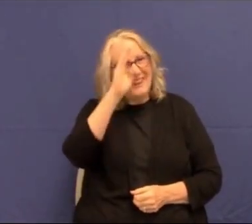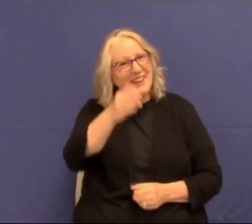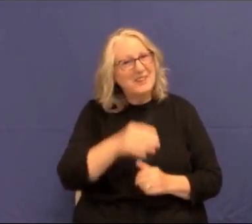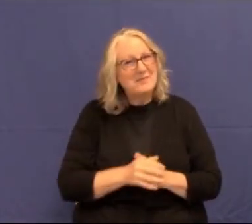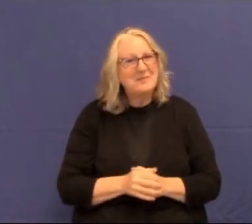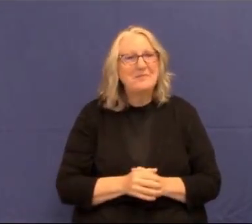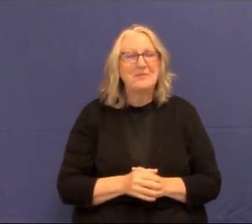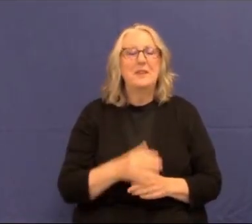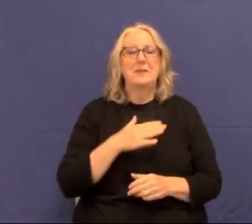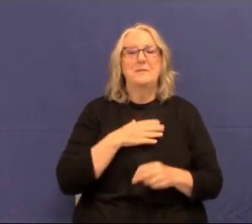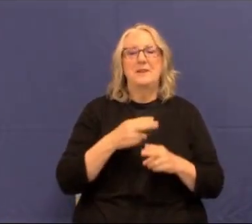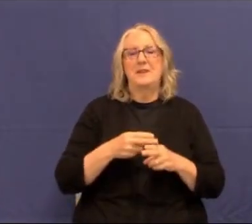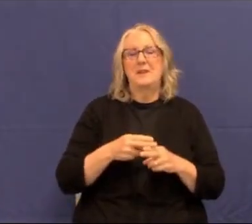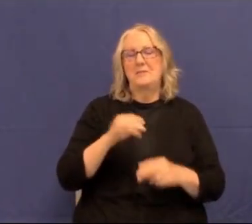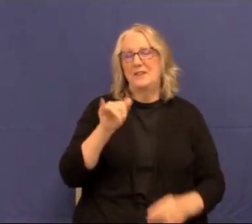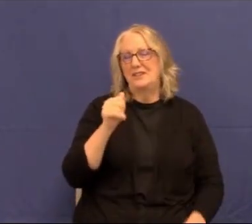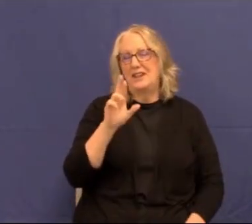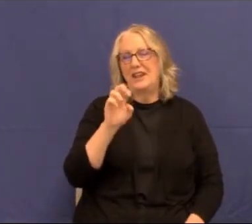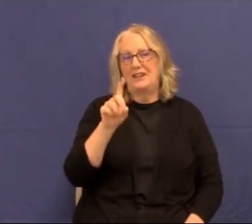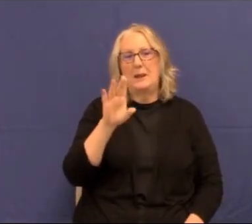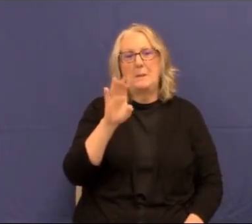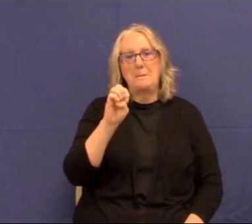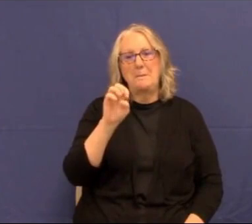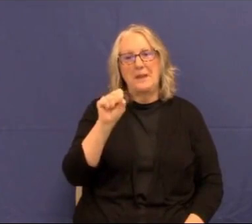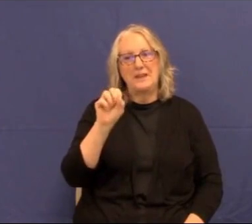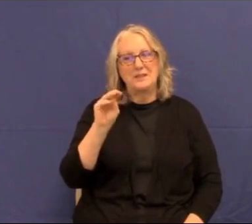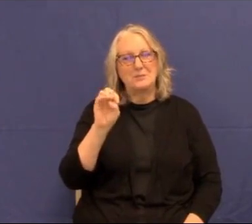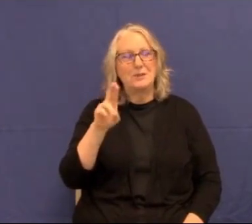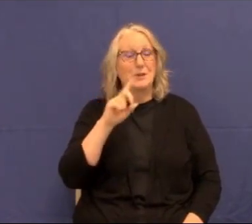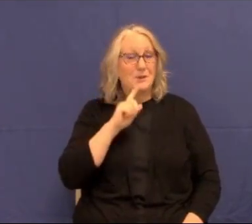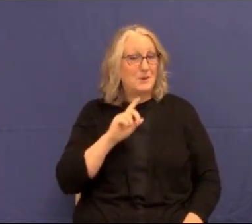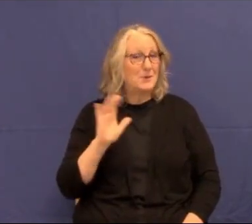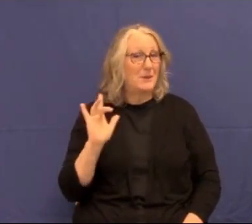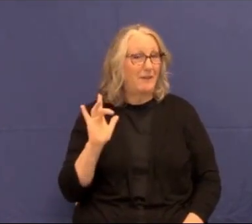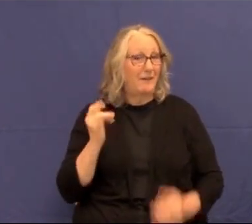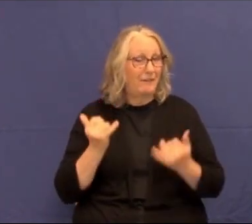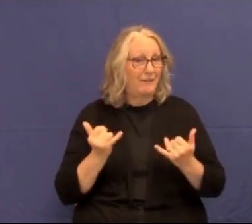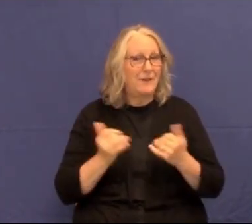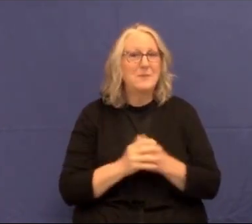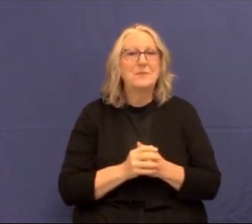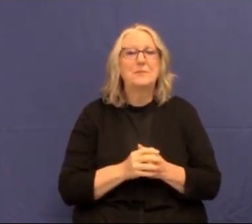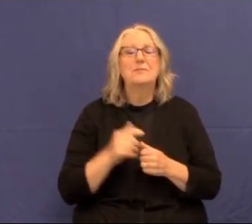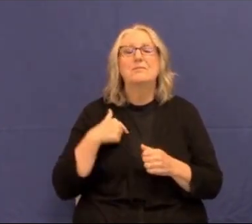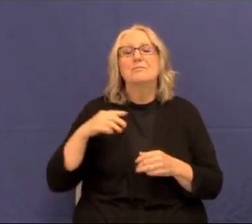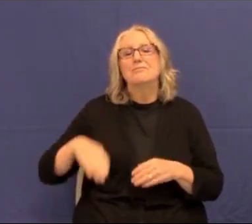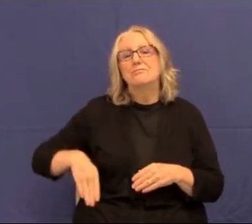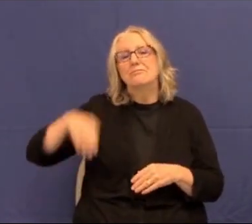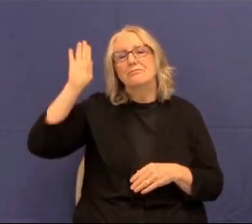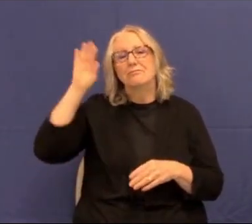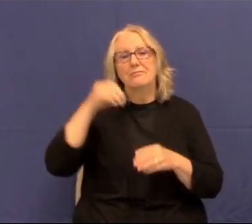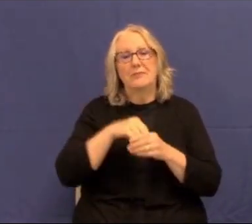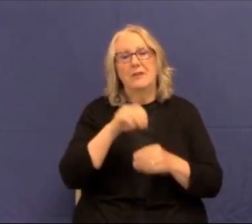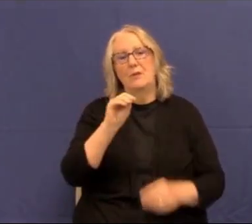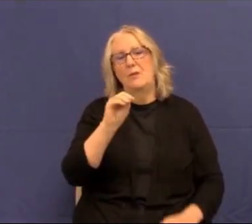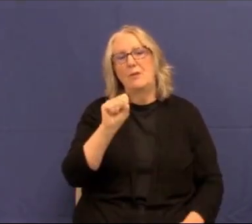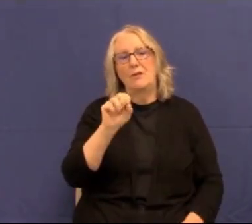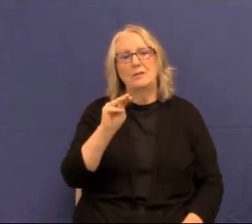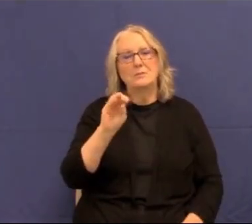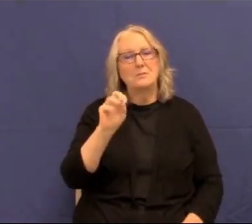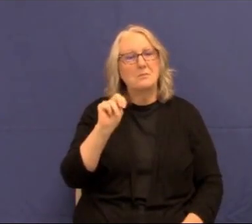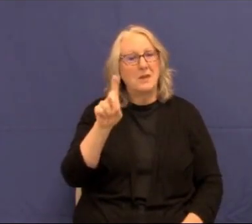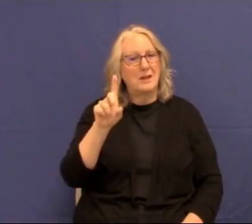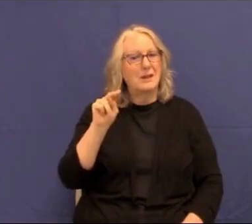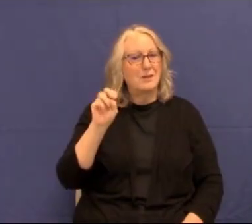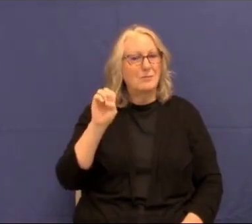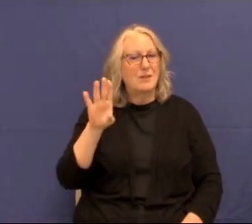Yeah, absolutely. Hi there. My name is Jared Bessmer here. I'm 25 years old. So I was raised